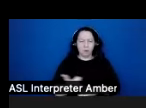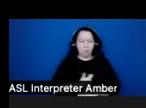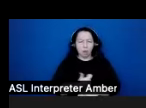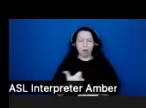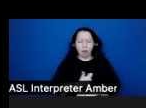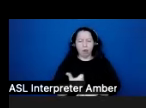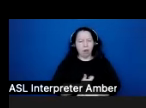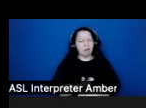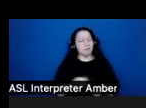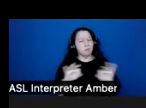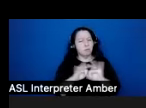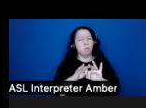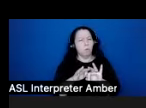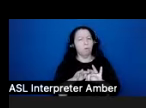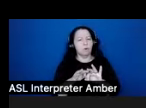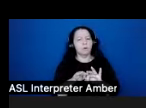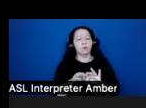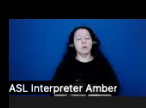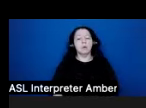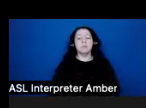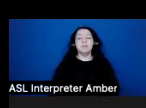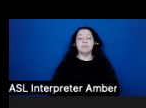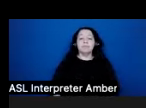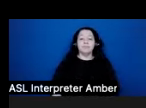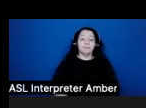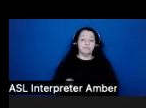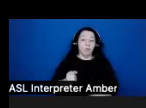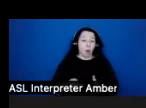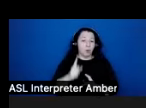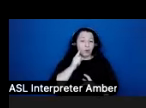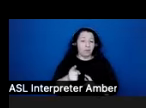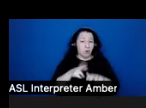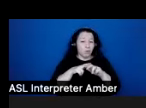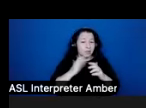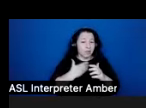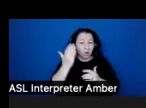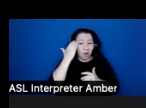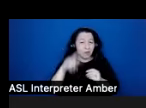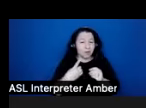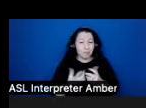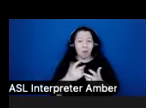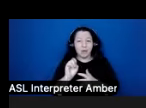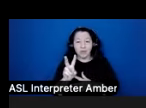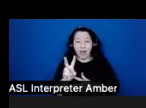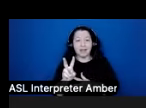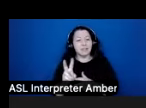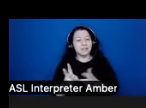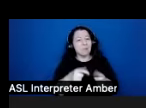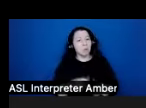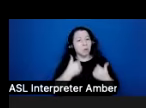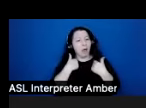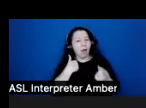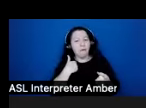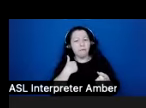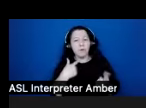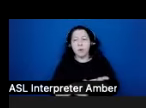And so it also provides an opportunity, right, to increase knowledge about dynamics of sexual violence. So what we talked about in the previous slide,